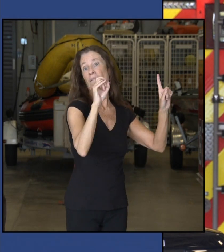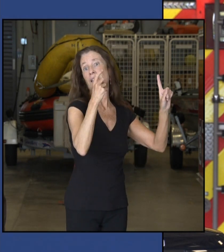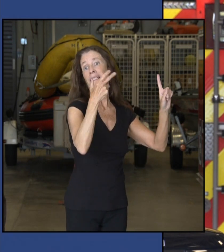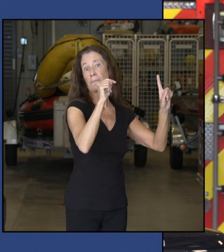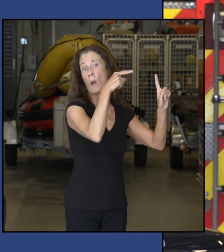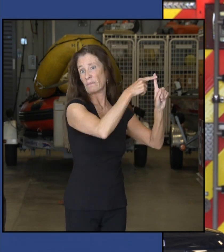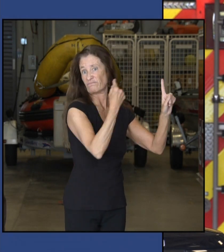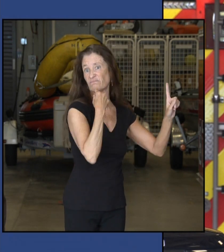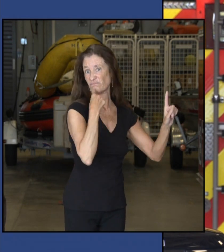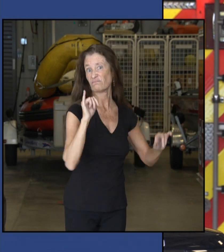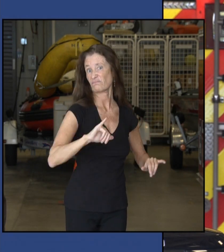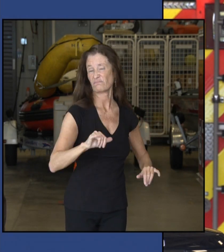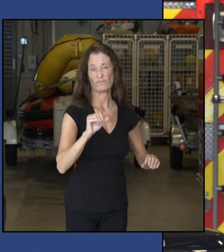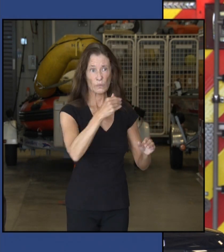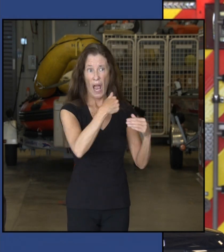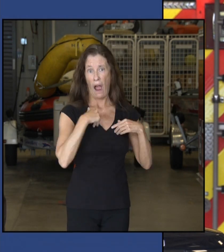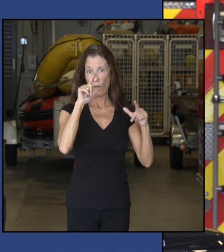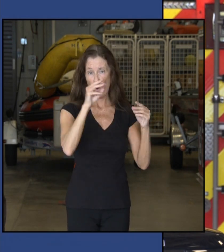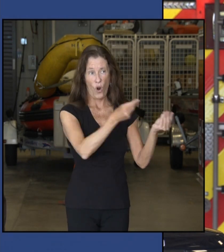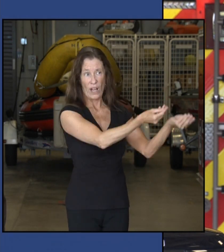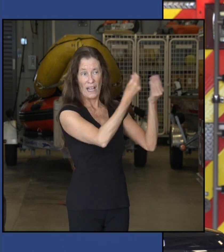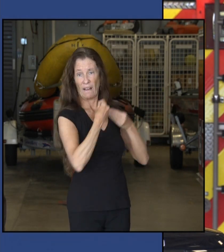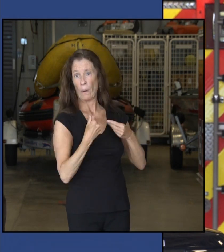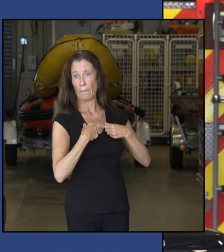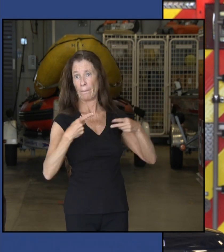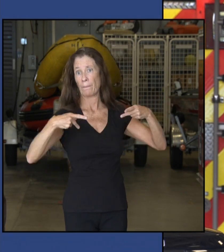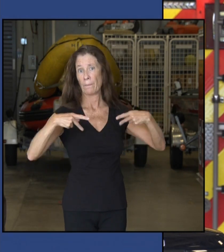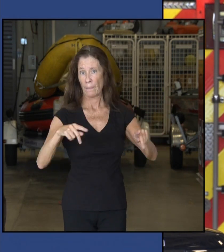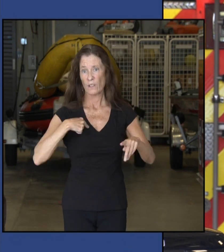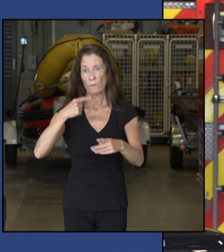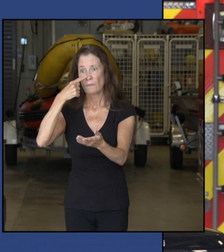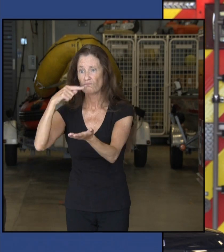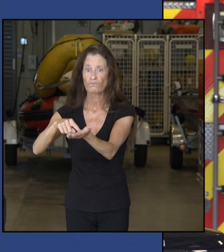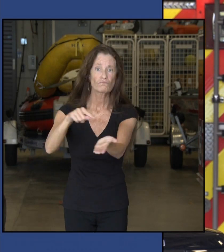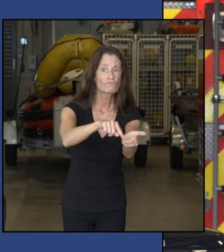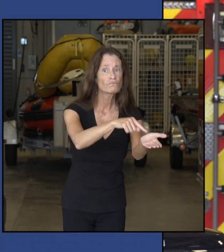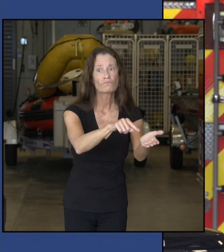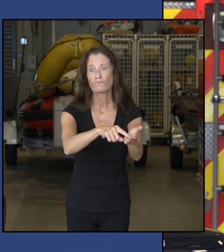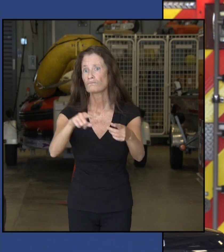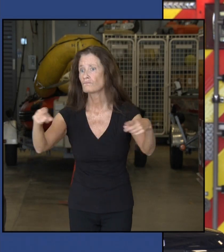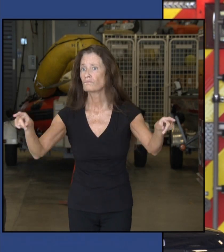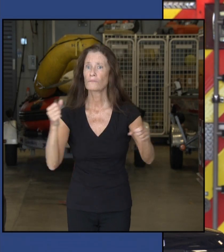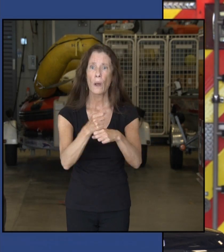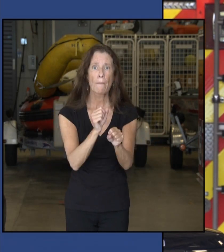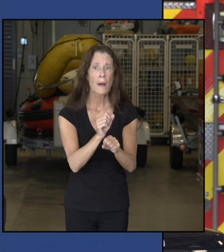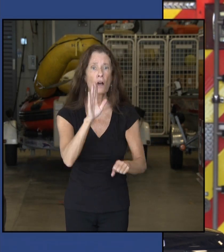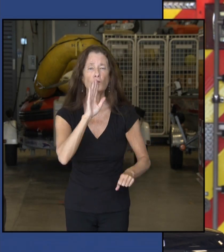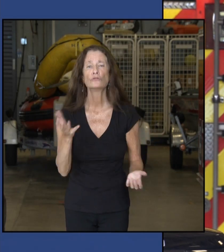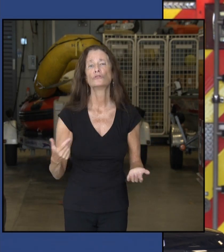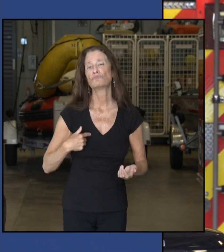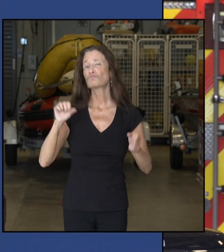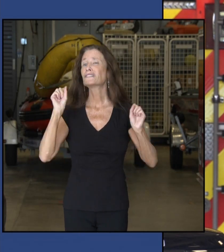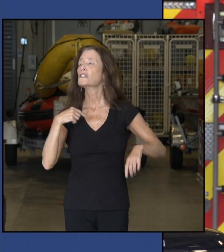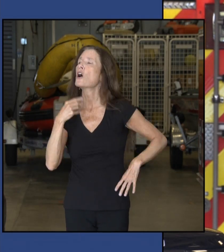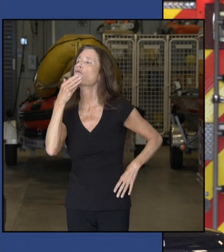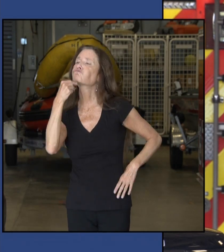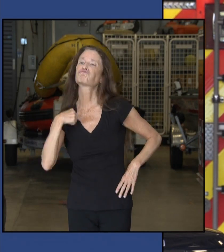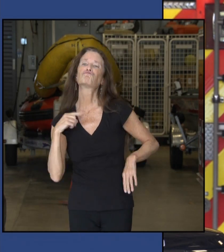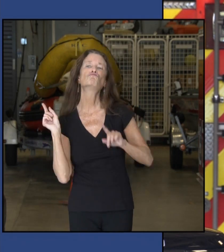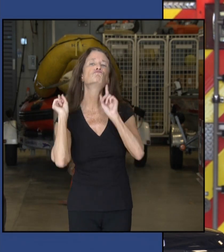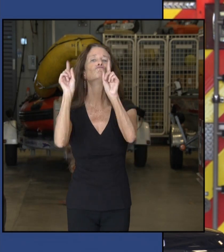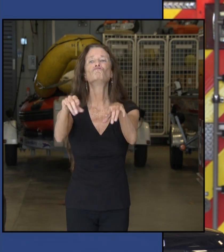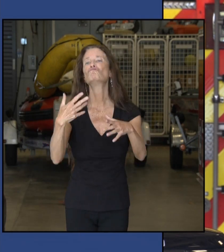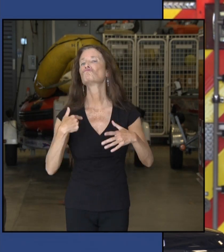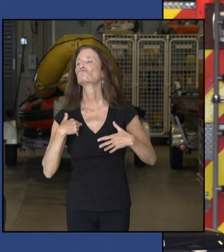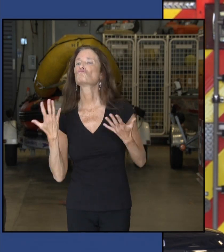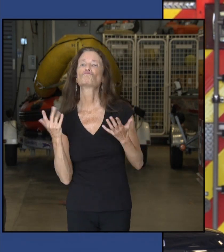Food safety inspectors will conduct their normal inspections at random and in response to complaints from the public, just as we